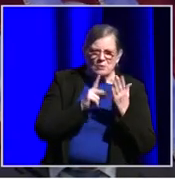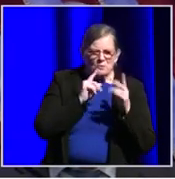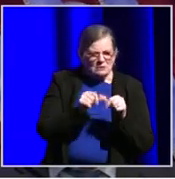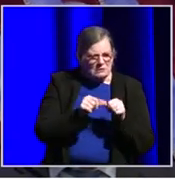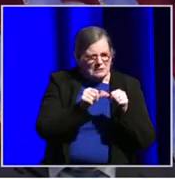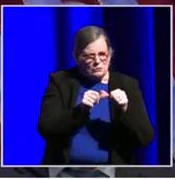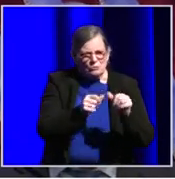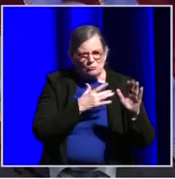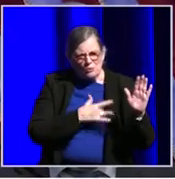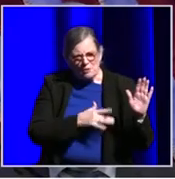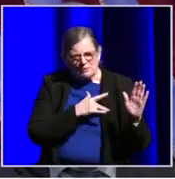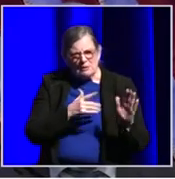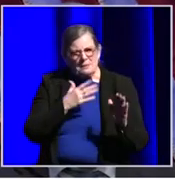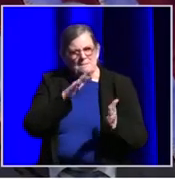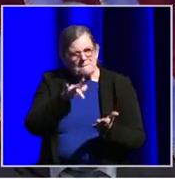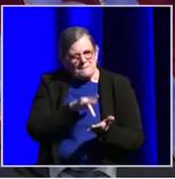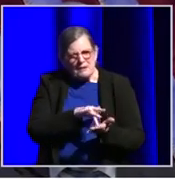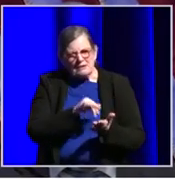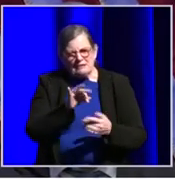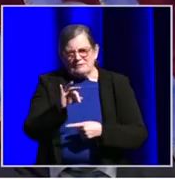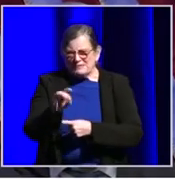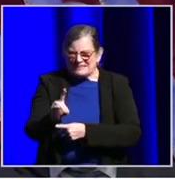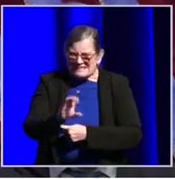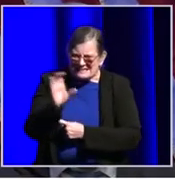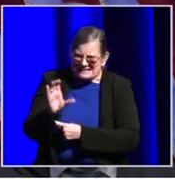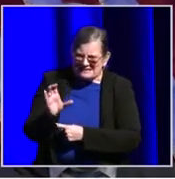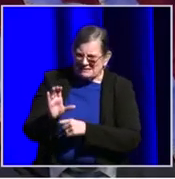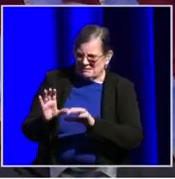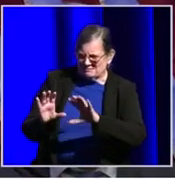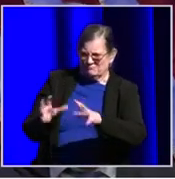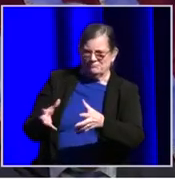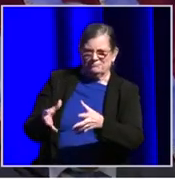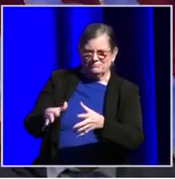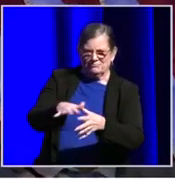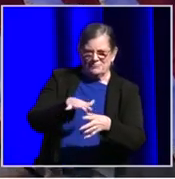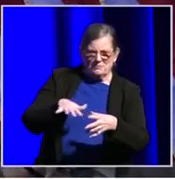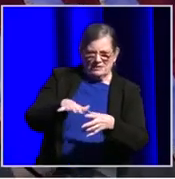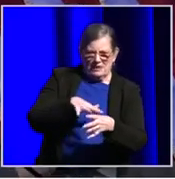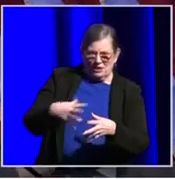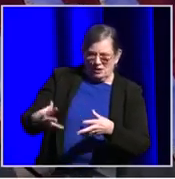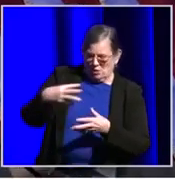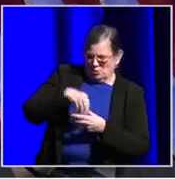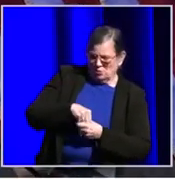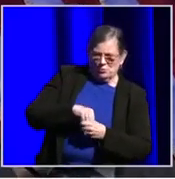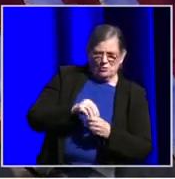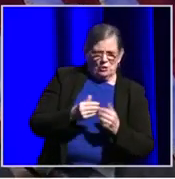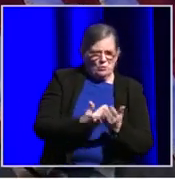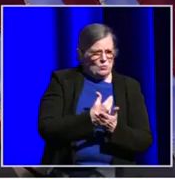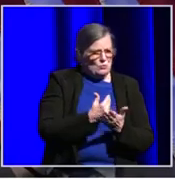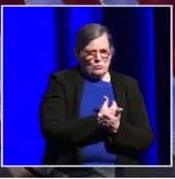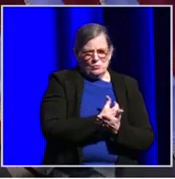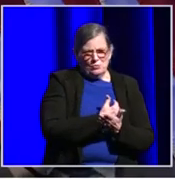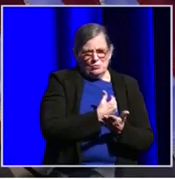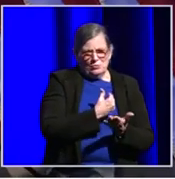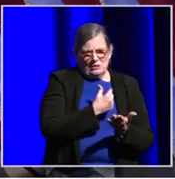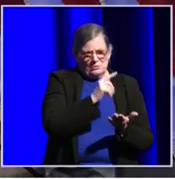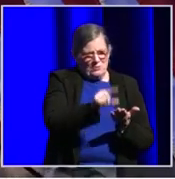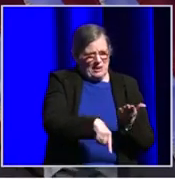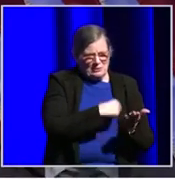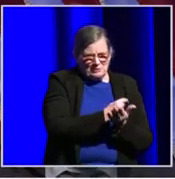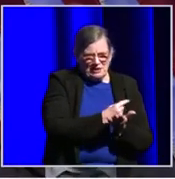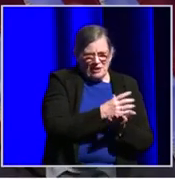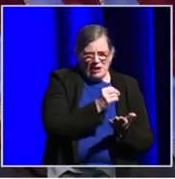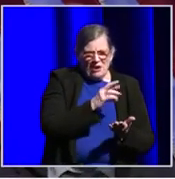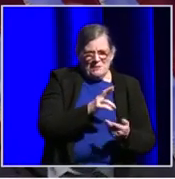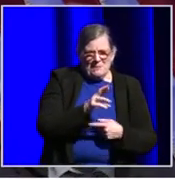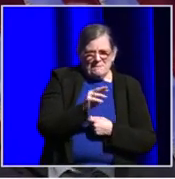DC, and that includes helping the new graduate, whether a millennial or Gen Z, saddled